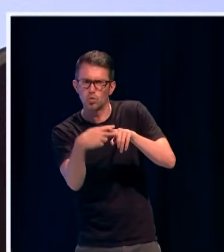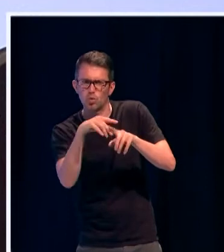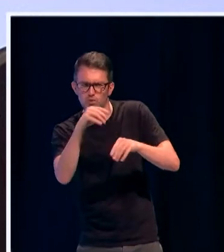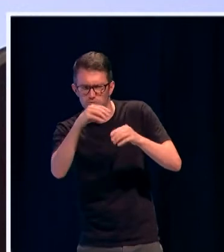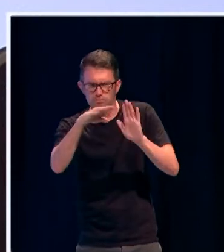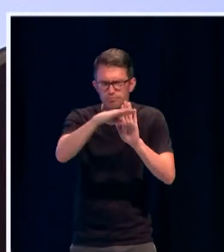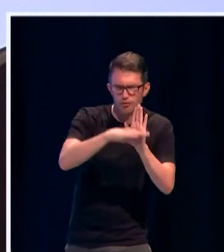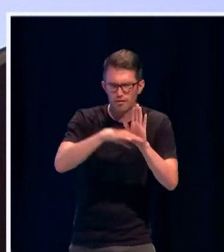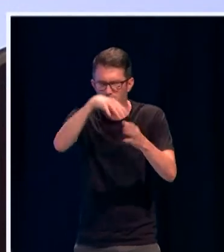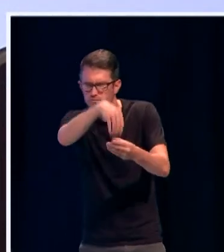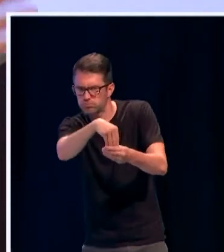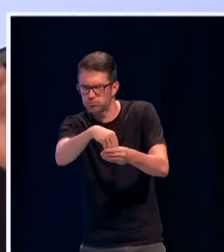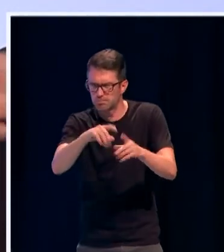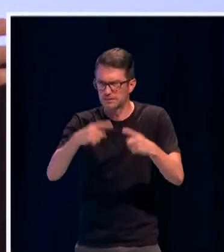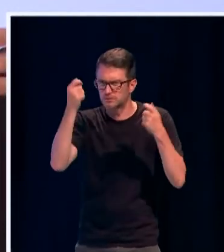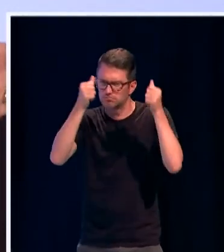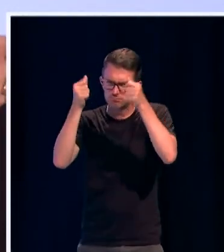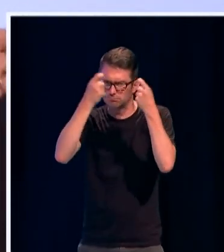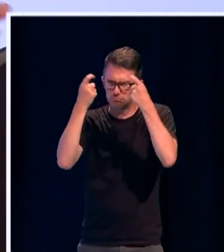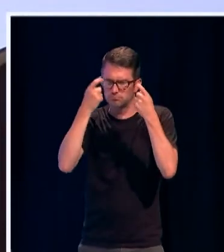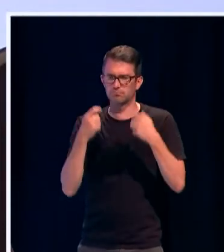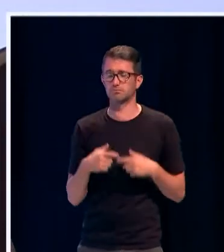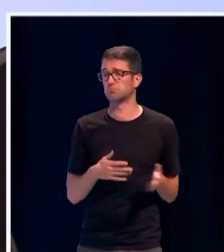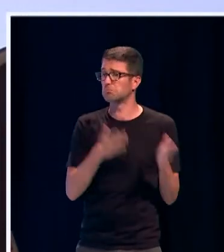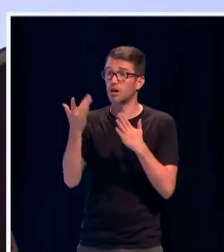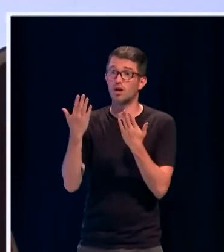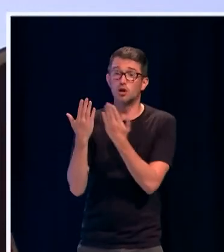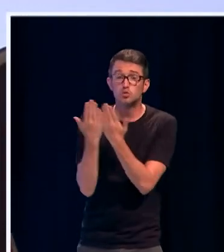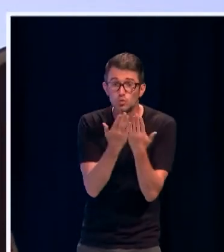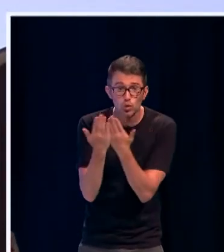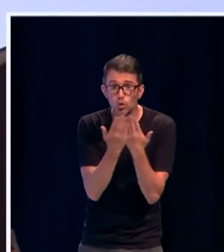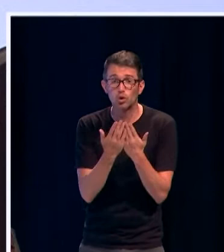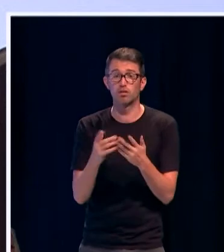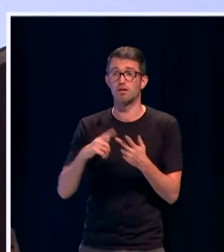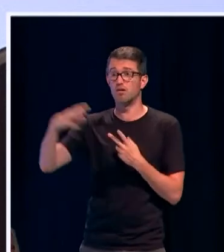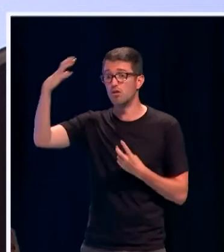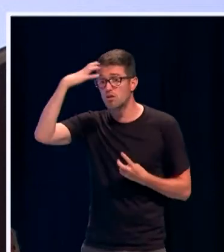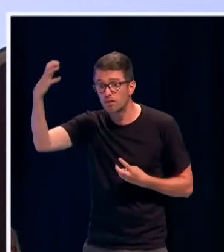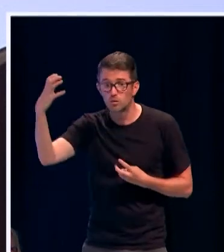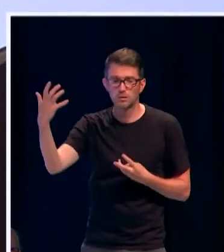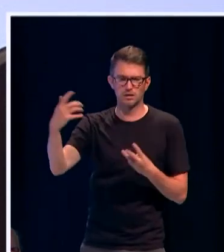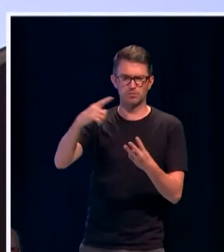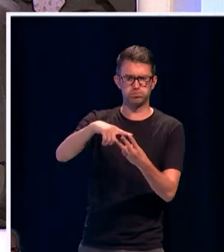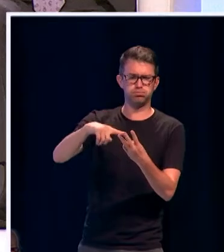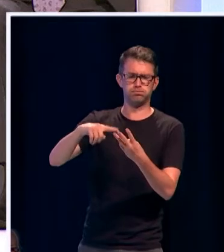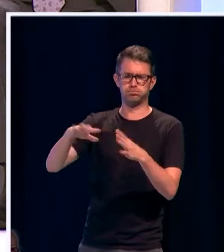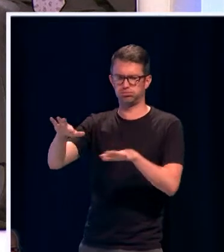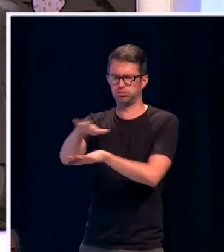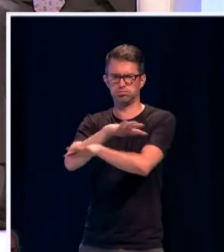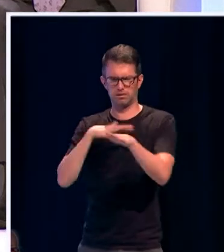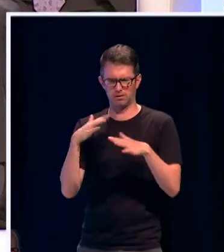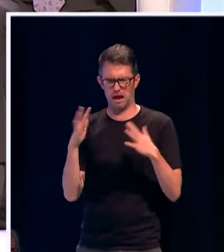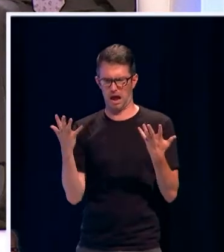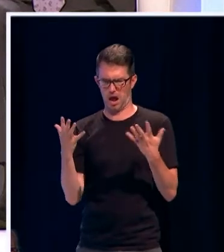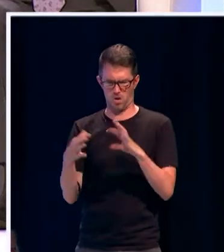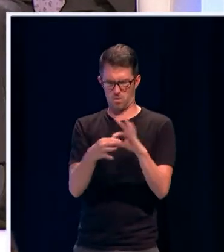the amount of schools or universities or government organizations that we go and work with where employees don't know that the tools are built in to allow them